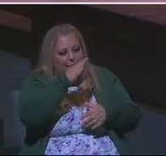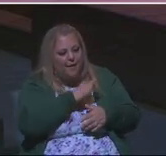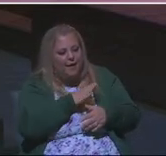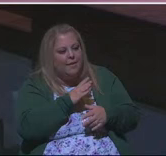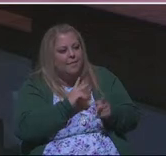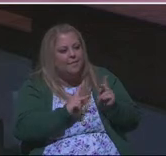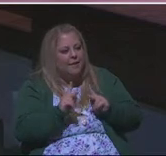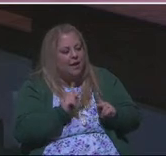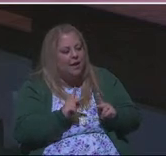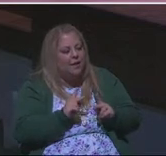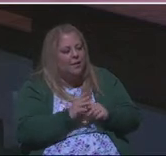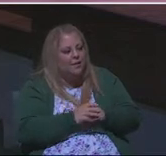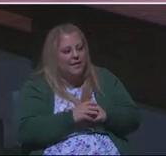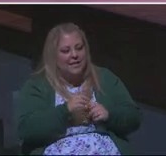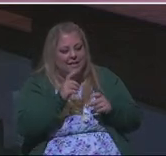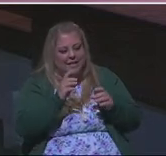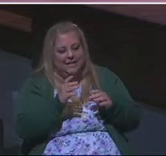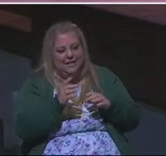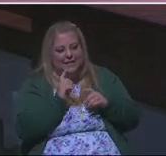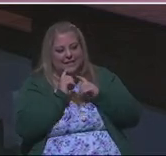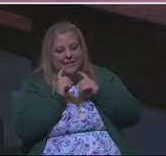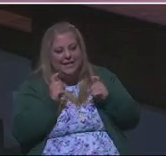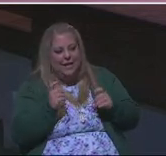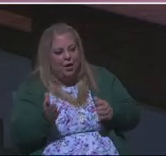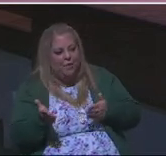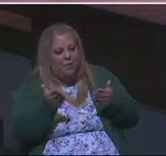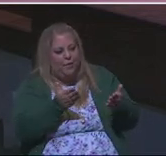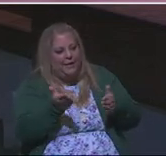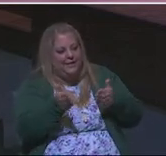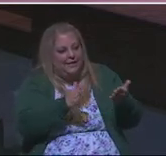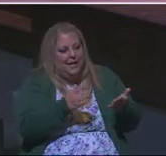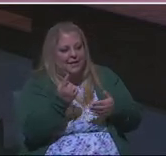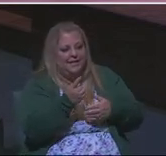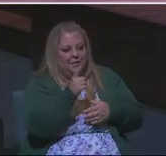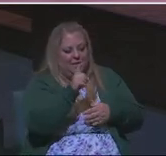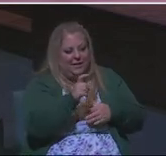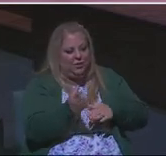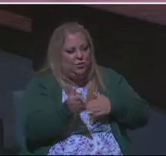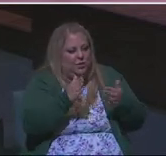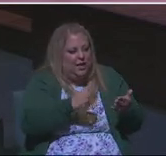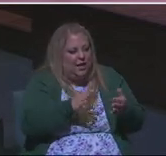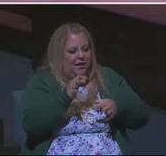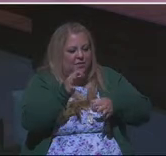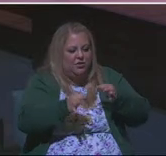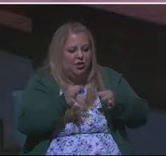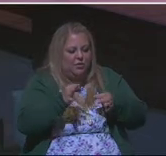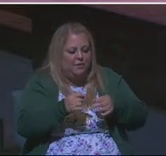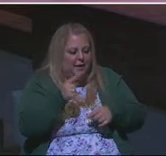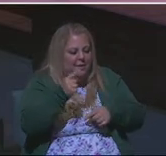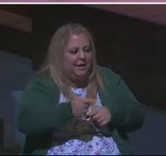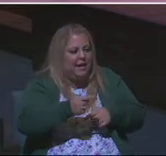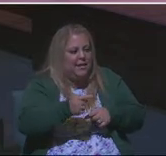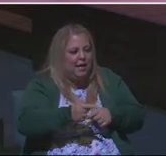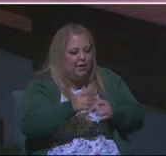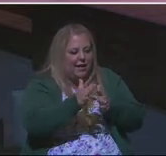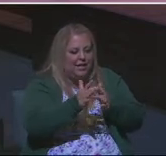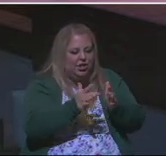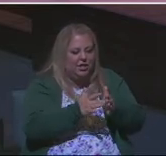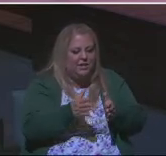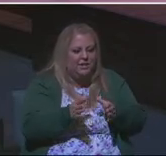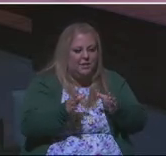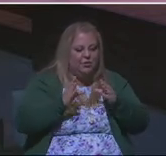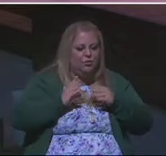said, sin brings death and someone has to die. Judgment had been handed down, and Jesus took that judgment